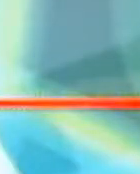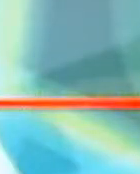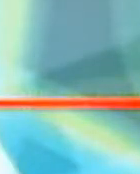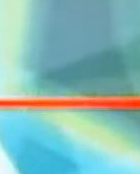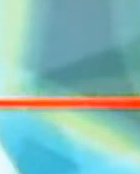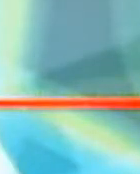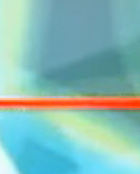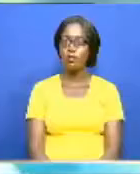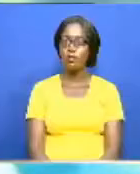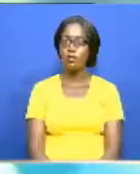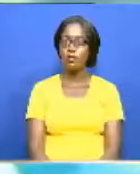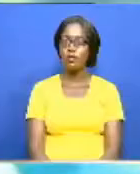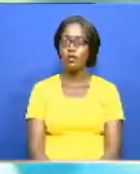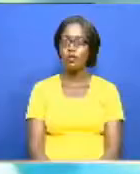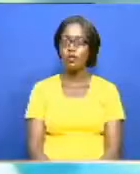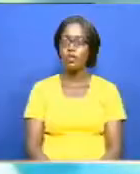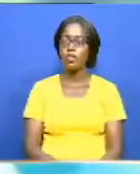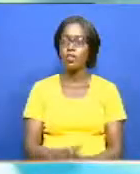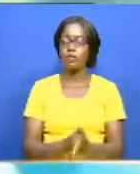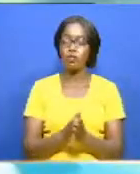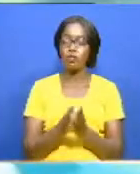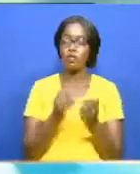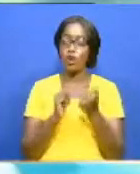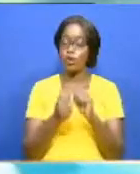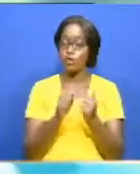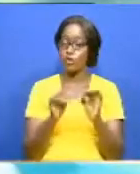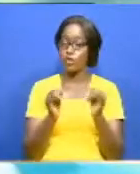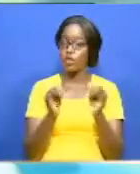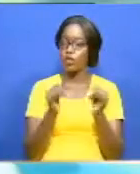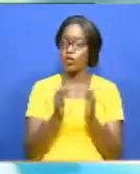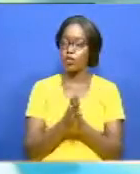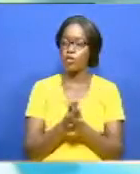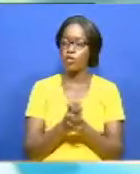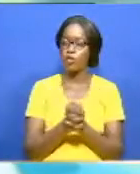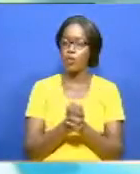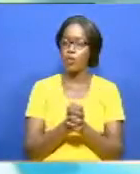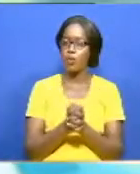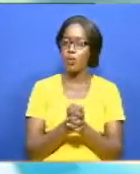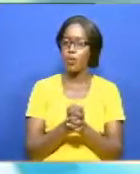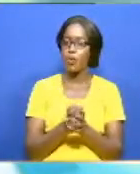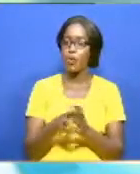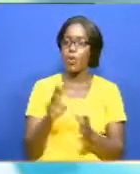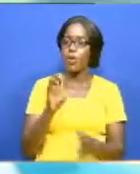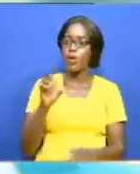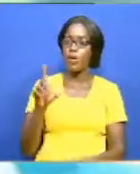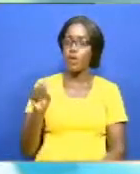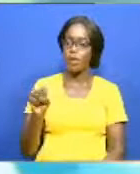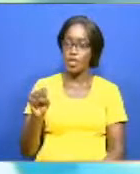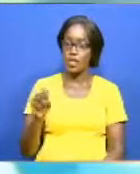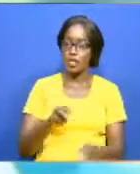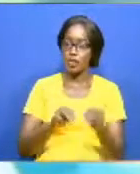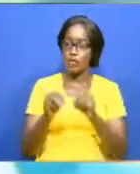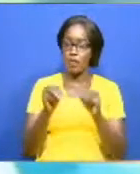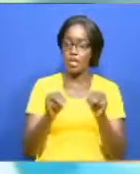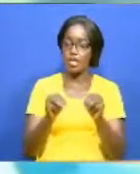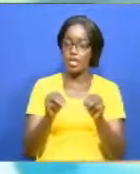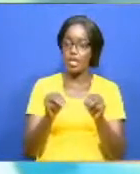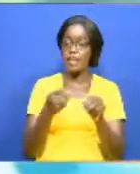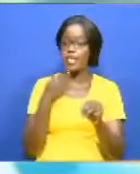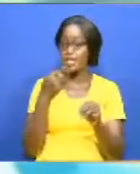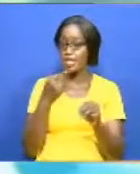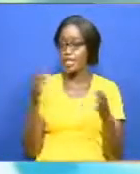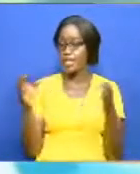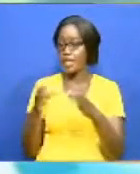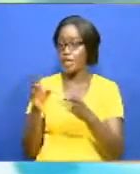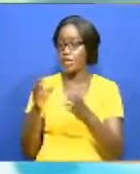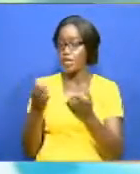It's now time for us to focus on the sports news. Wolves manager Nuno Espirito Santo says the club needs